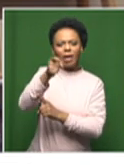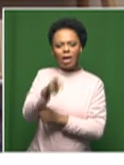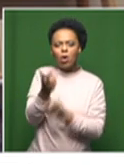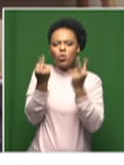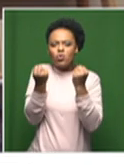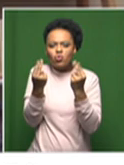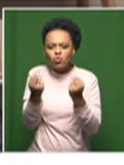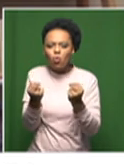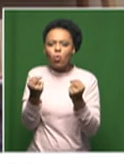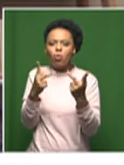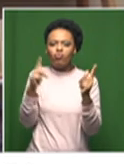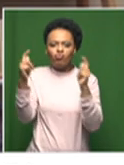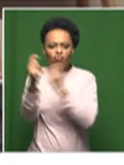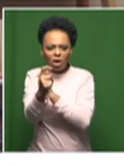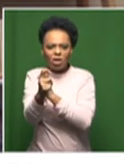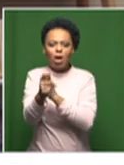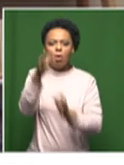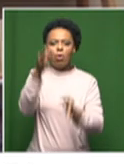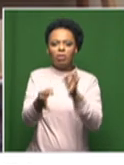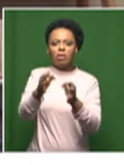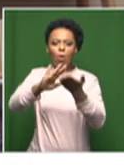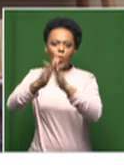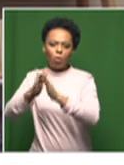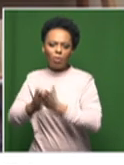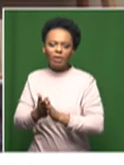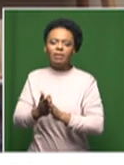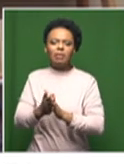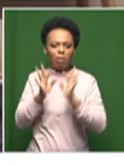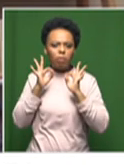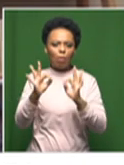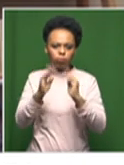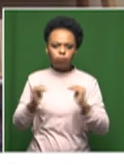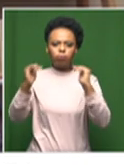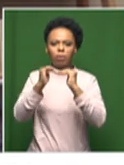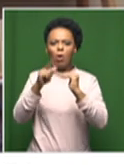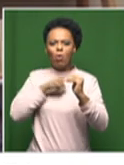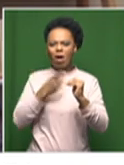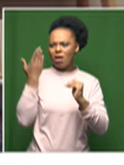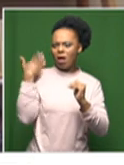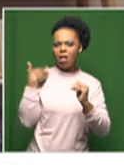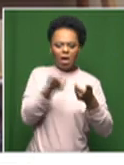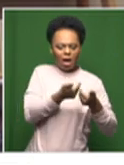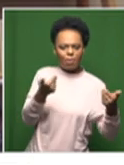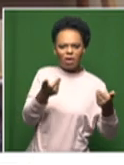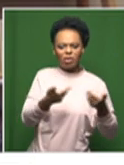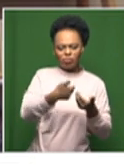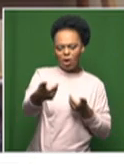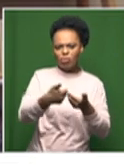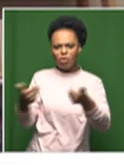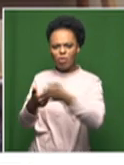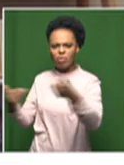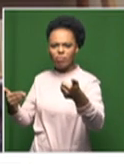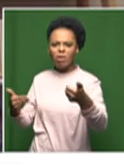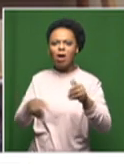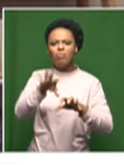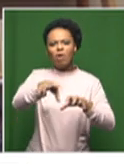and unified political community, as opposed to the divisions of apartheid and colonialism. But we want to also